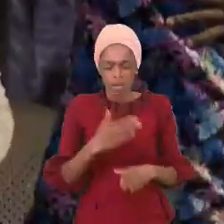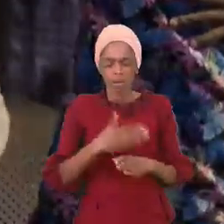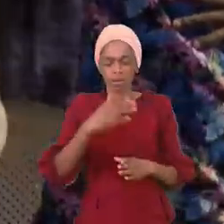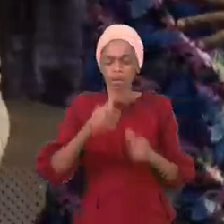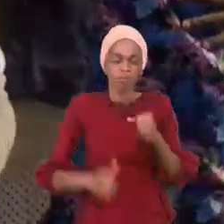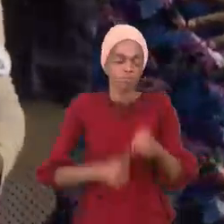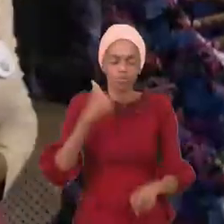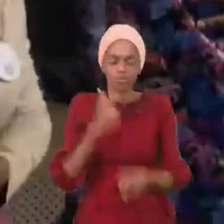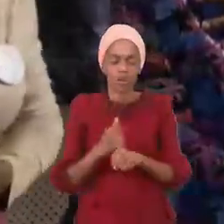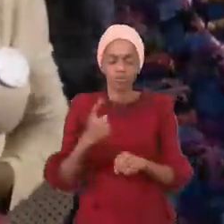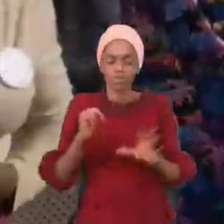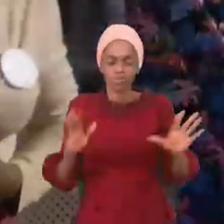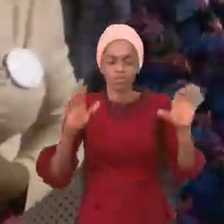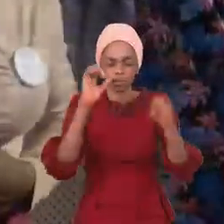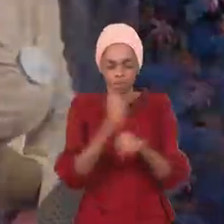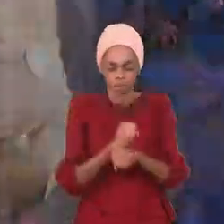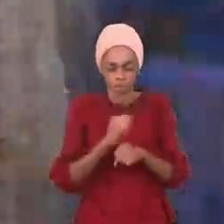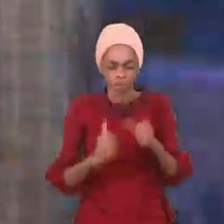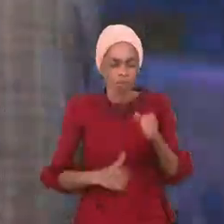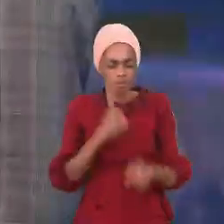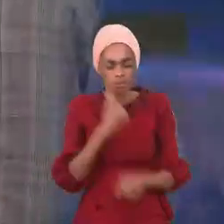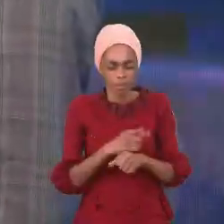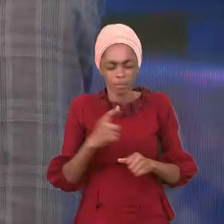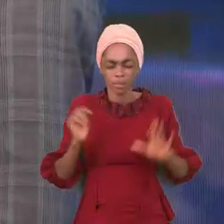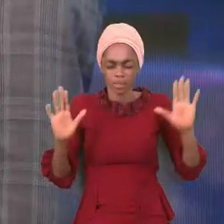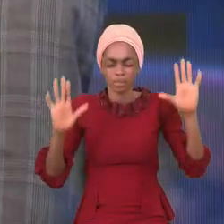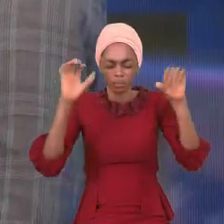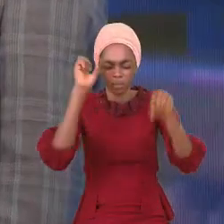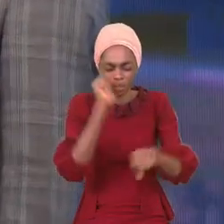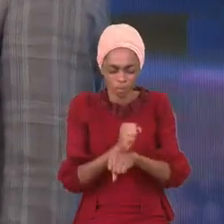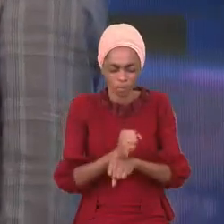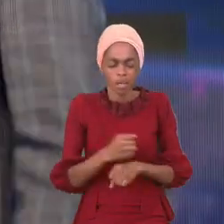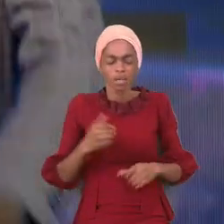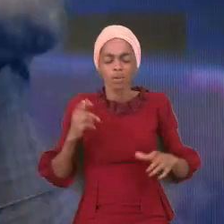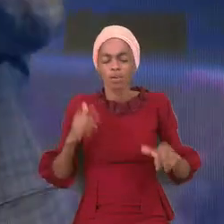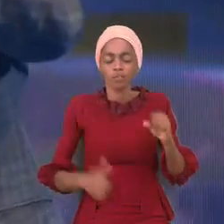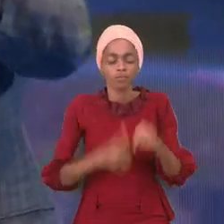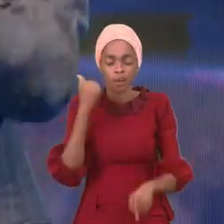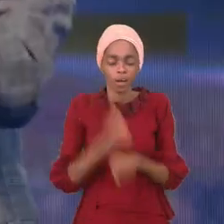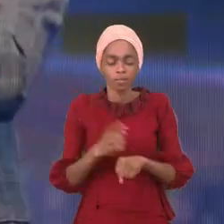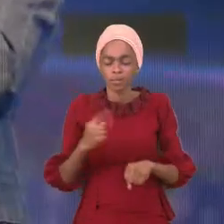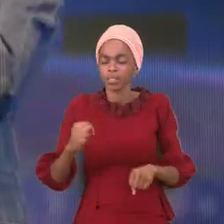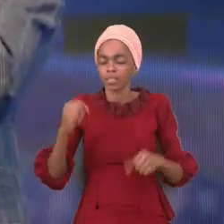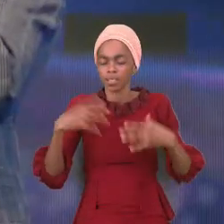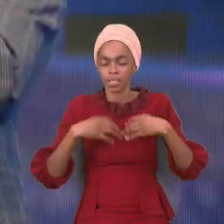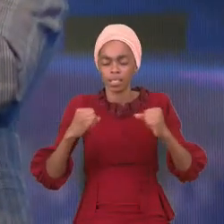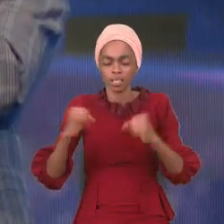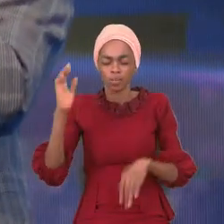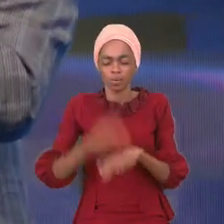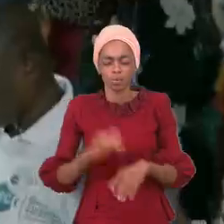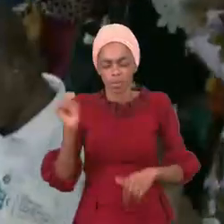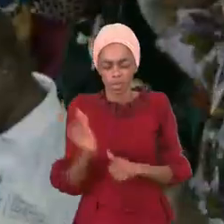Confirm the miracle, confirm the signs and wonders, confirm the healing on